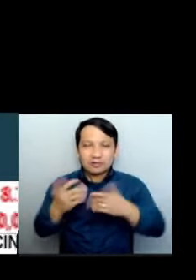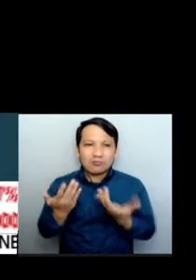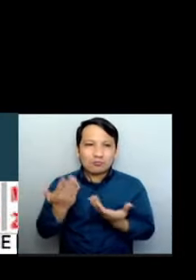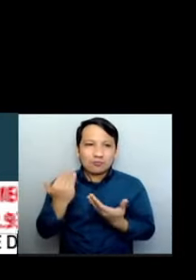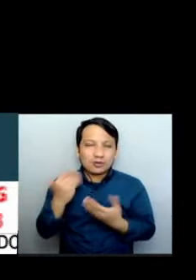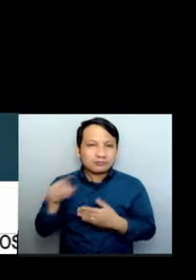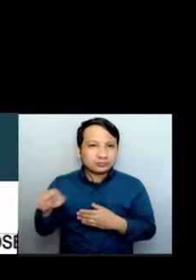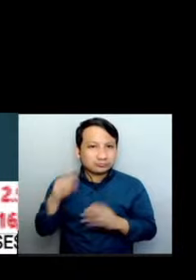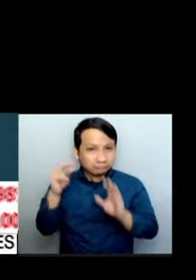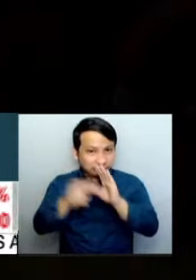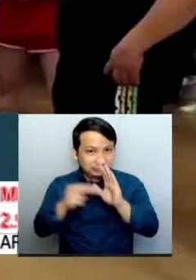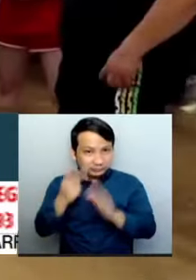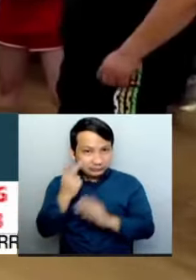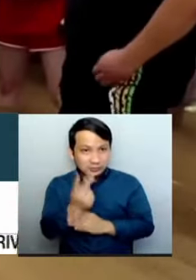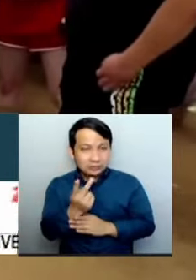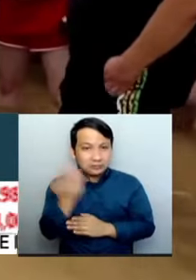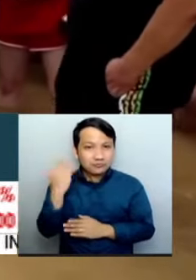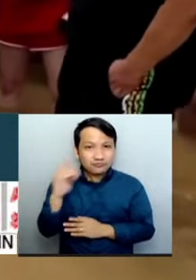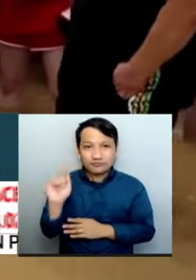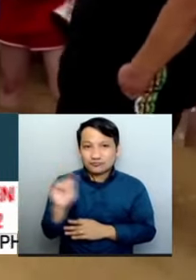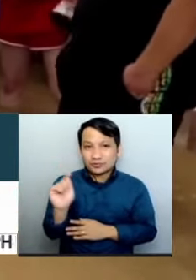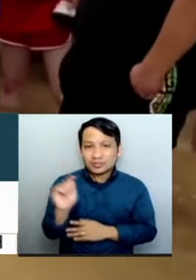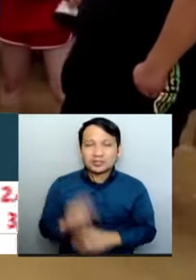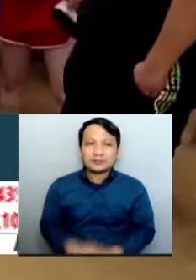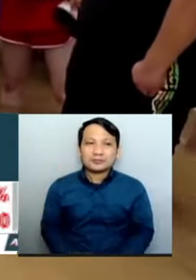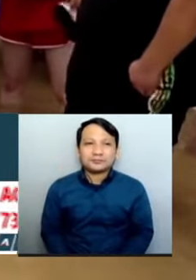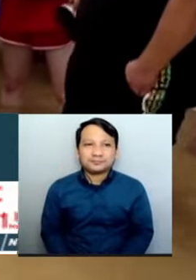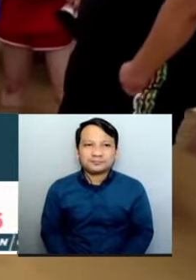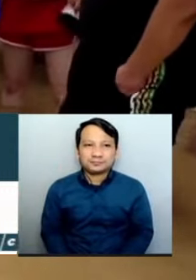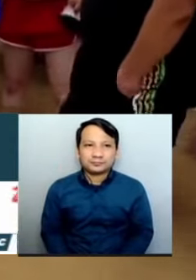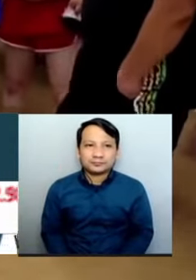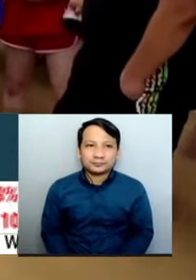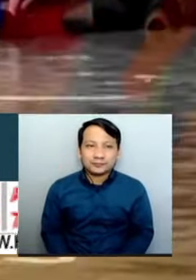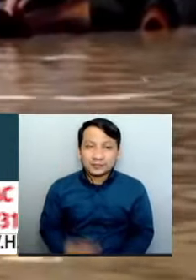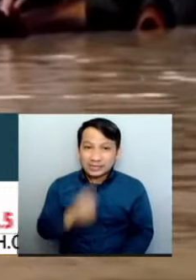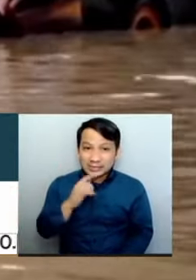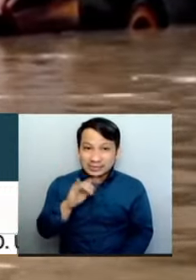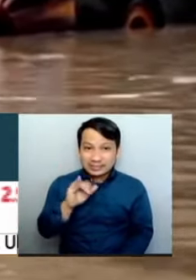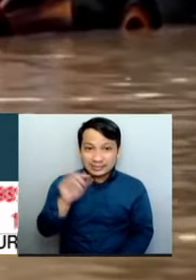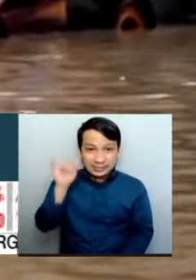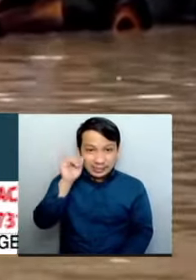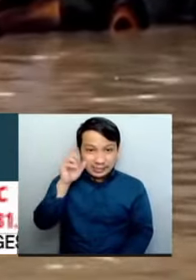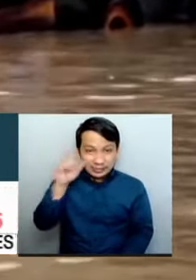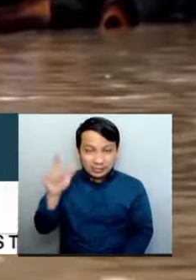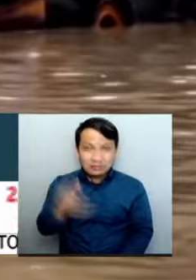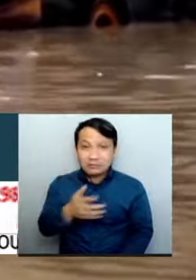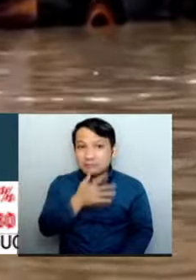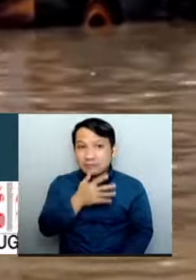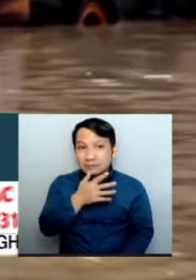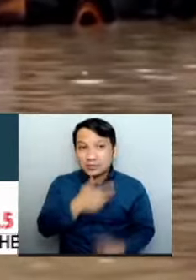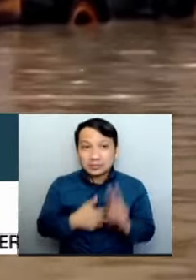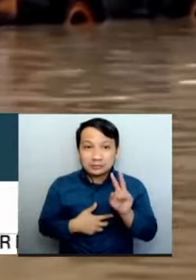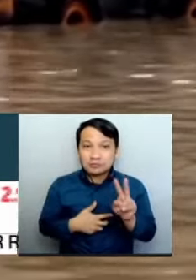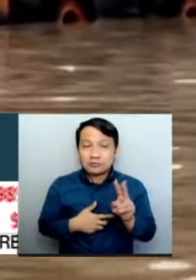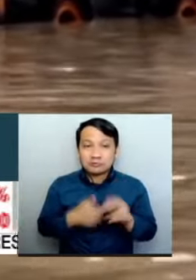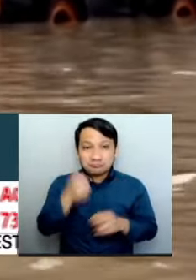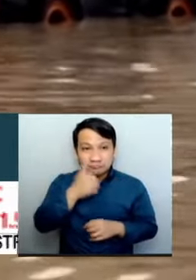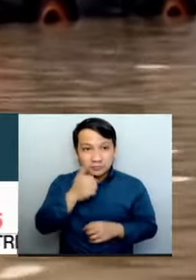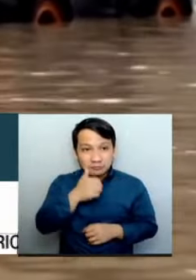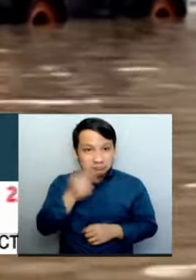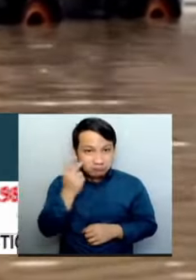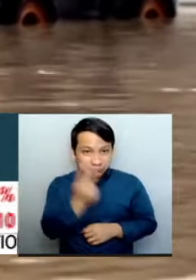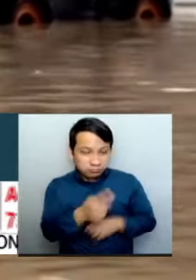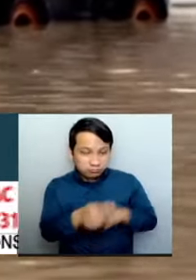video from Tuesday. Yang Yanling is the mother of two daughters. Clutching her little girl's